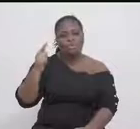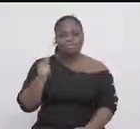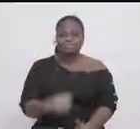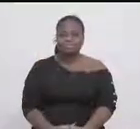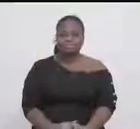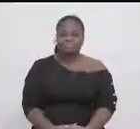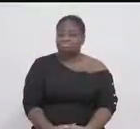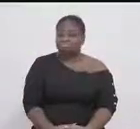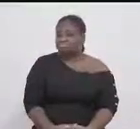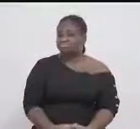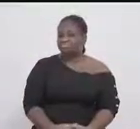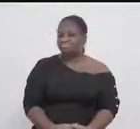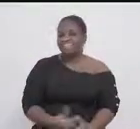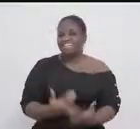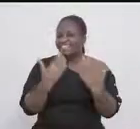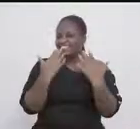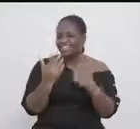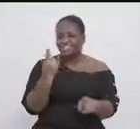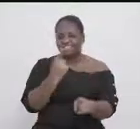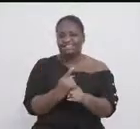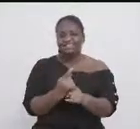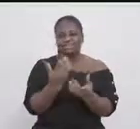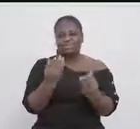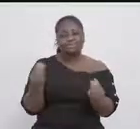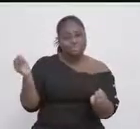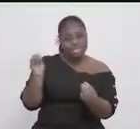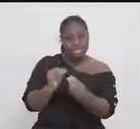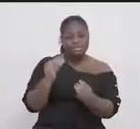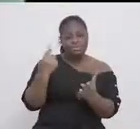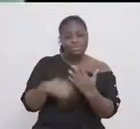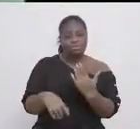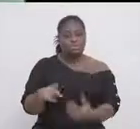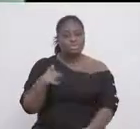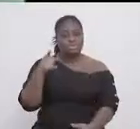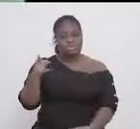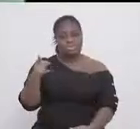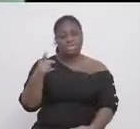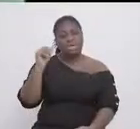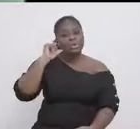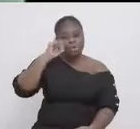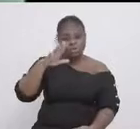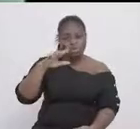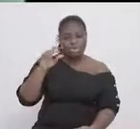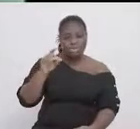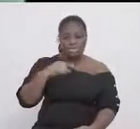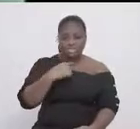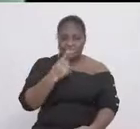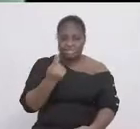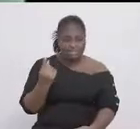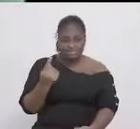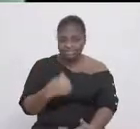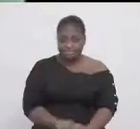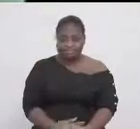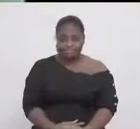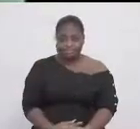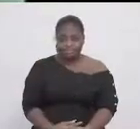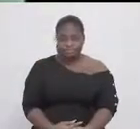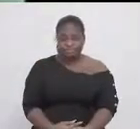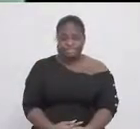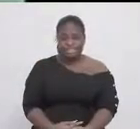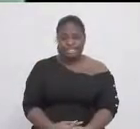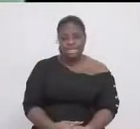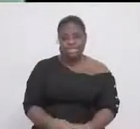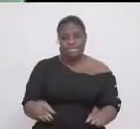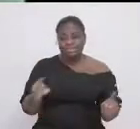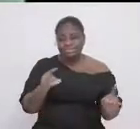And I just want to just add to what you asked, Tina. Do we think